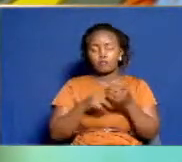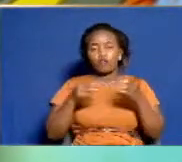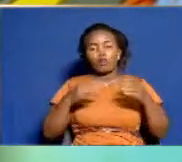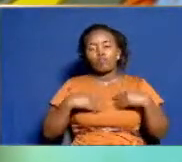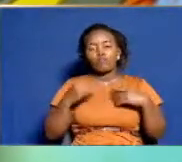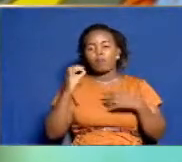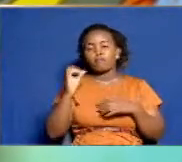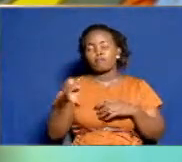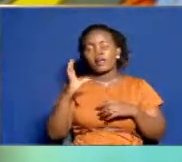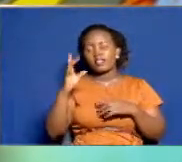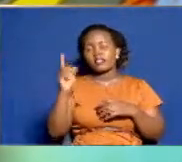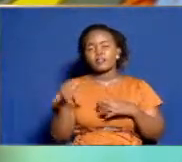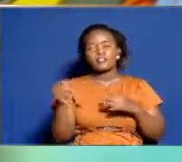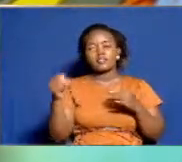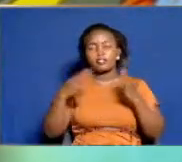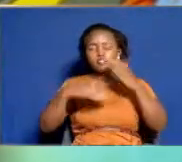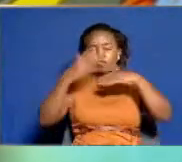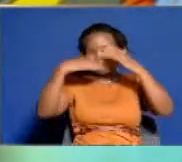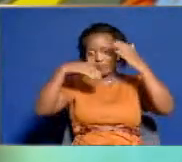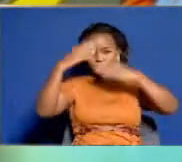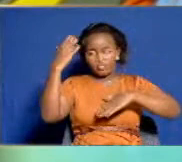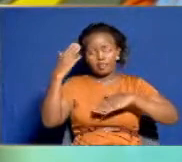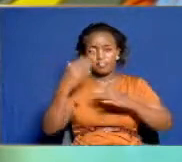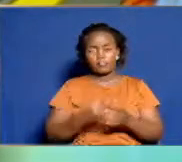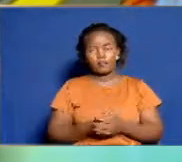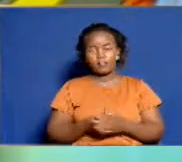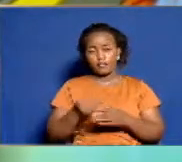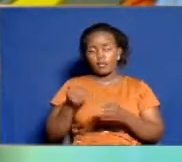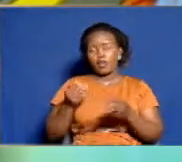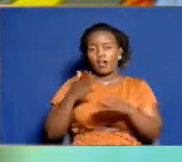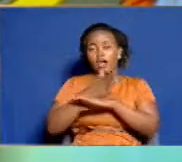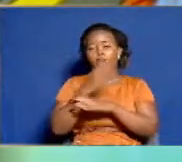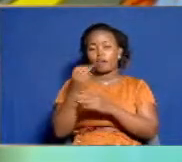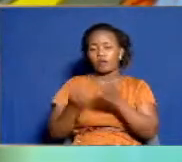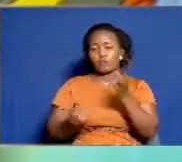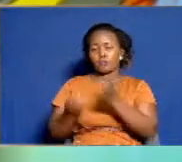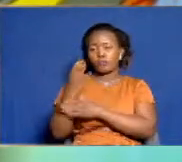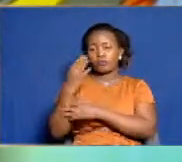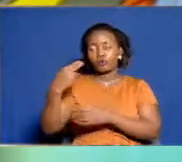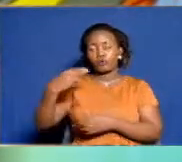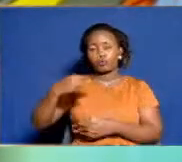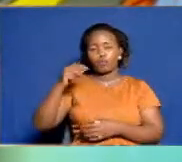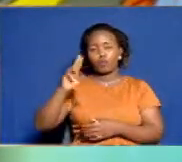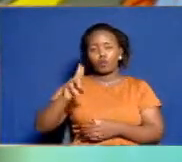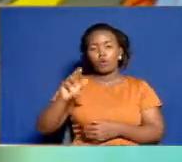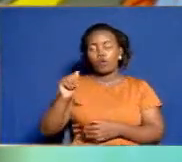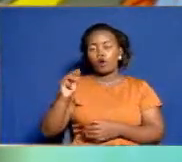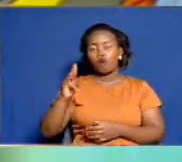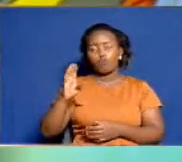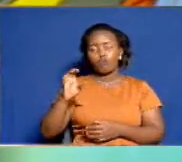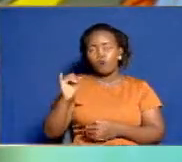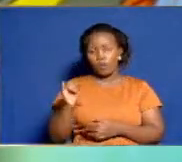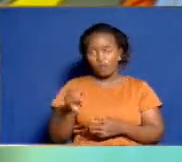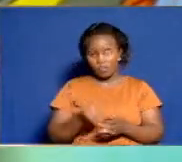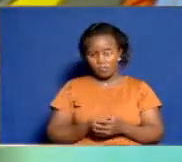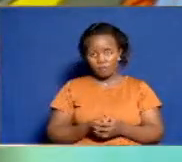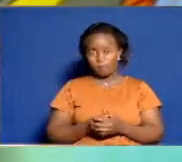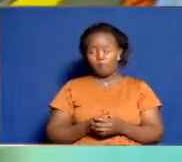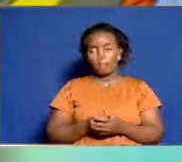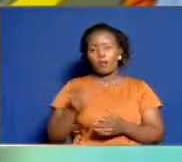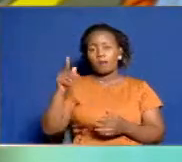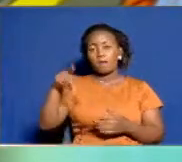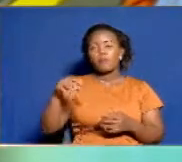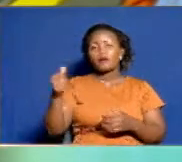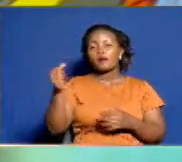higher learning institutions. Speaking during the unveiling of the Huawei Training Center, ICT Principal Secretary Dr.